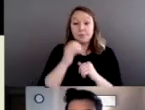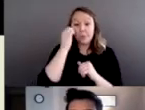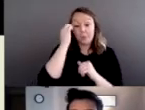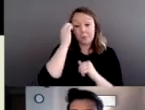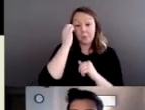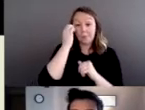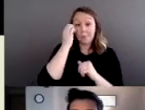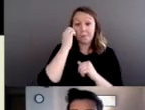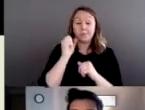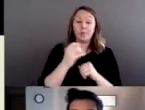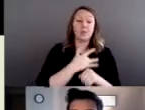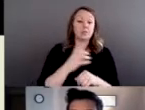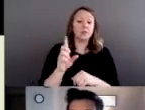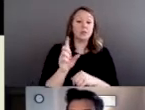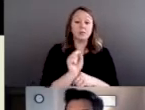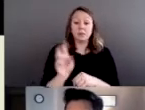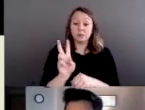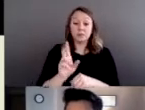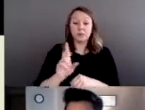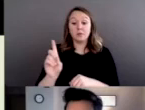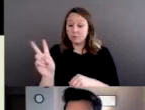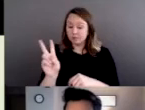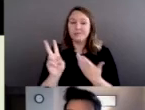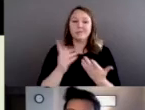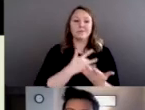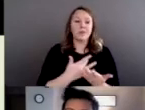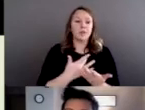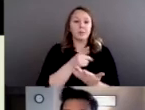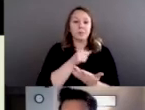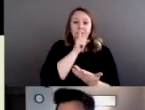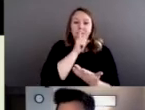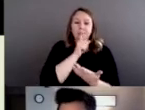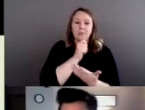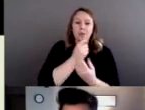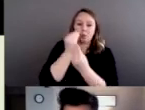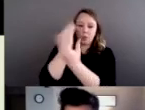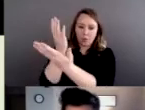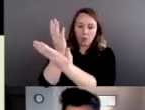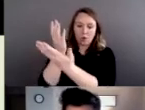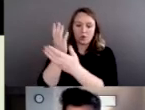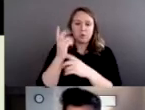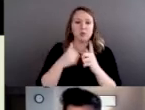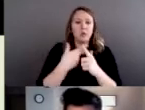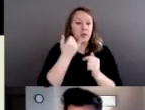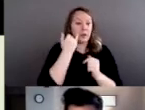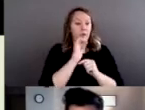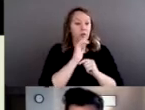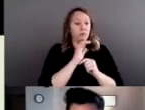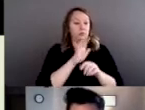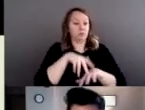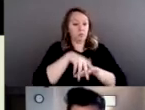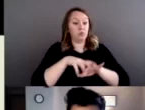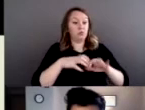So even if the tribe does have the capacity to capture these numbers, chances are it's not accurate.